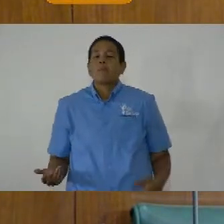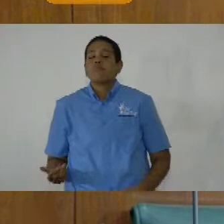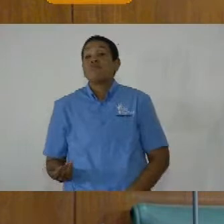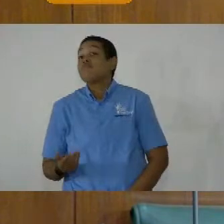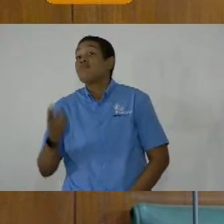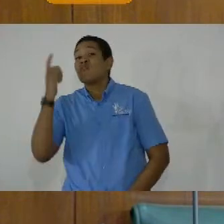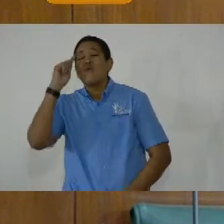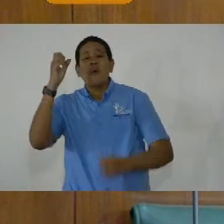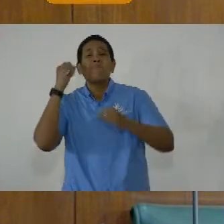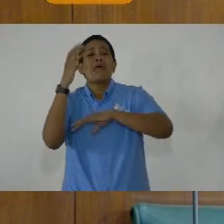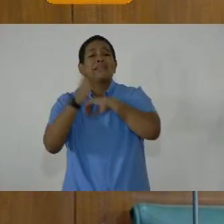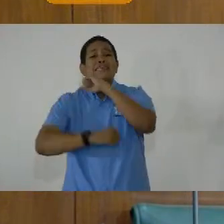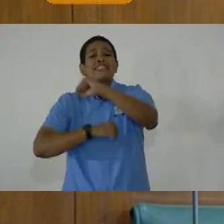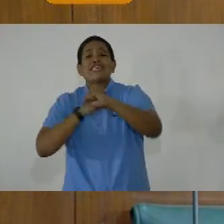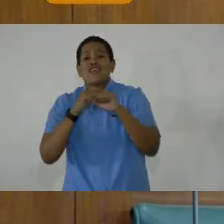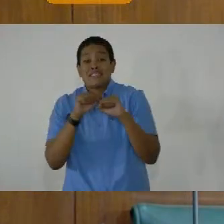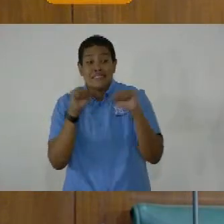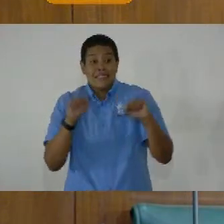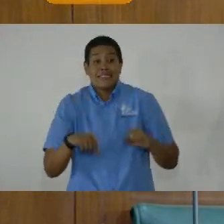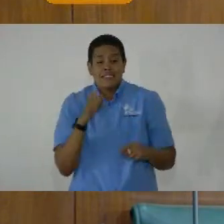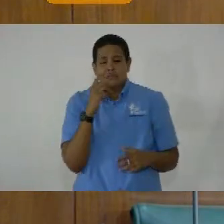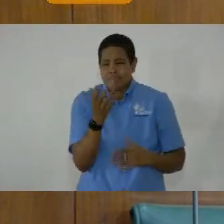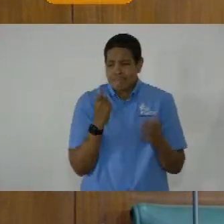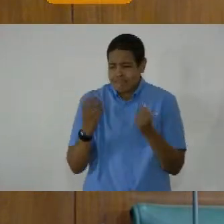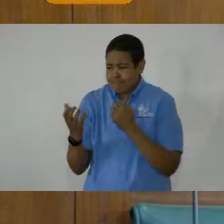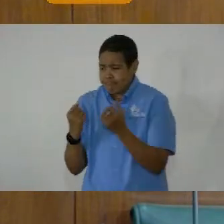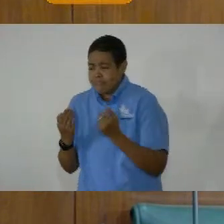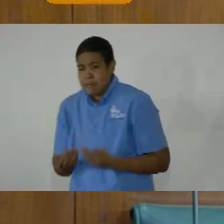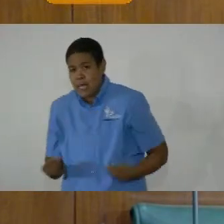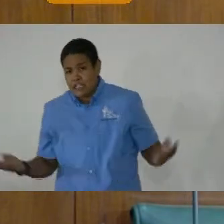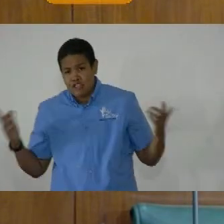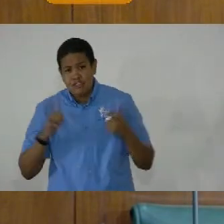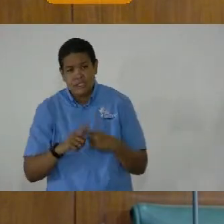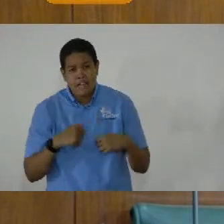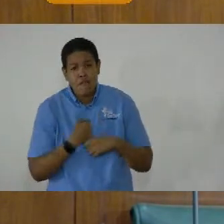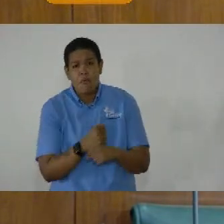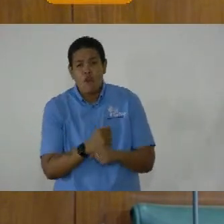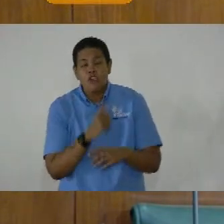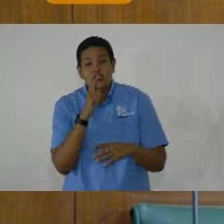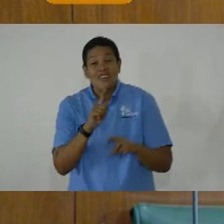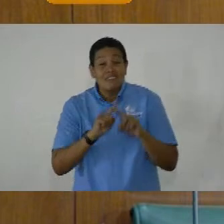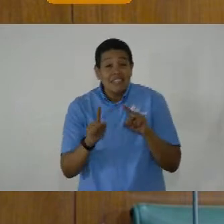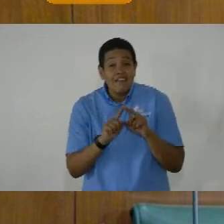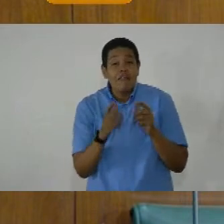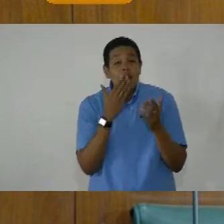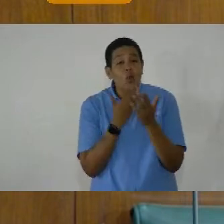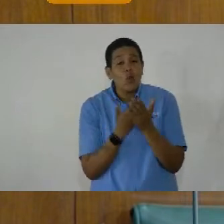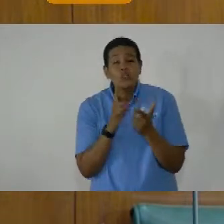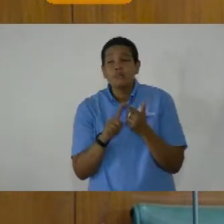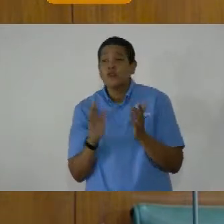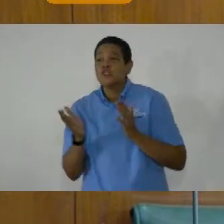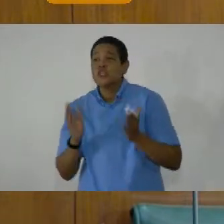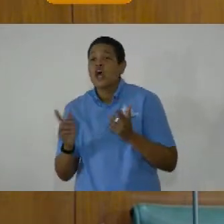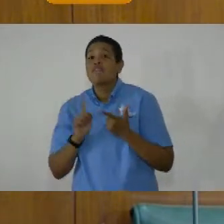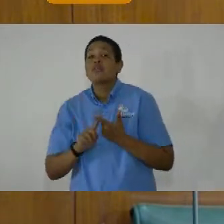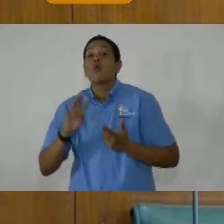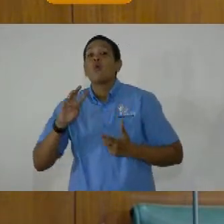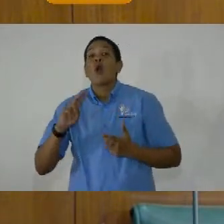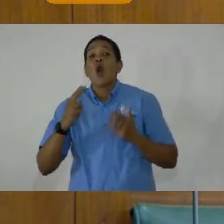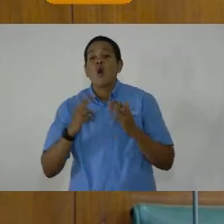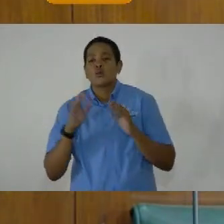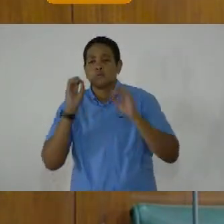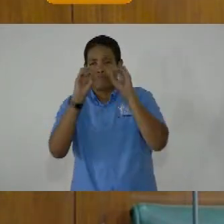For decades, a system of sourcing of materials, production of goods and services, warehousing and